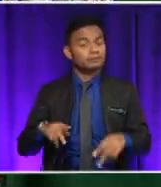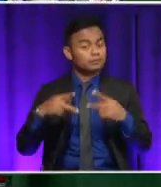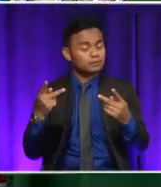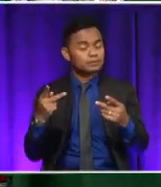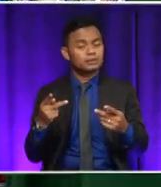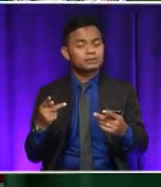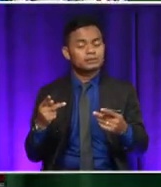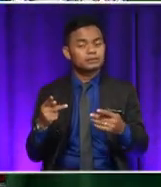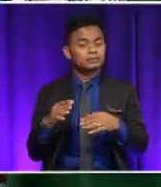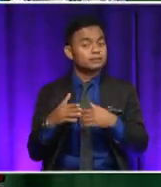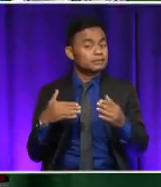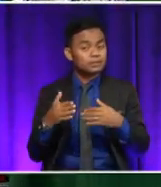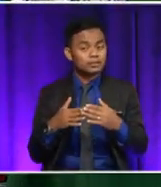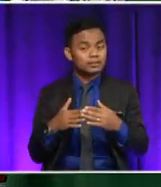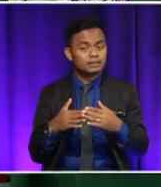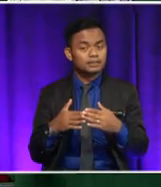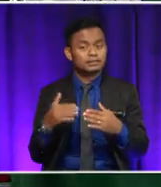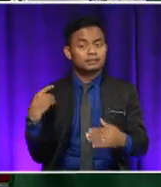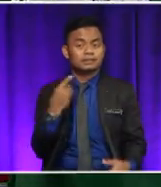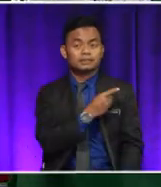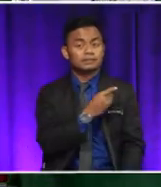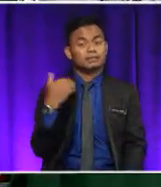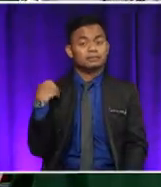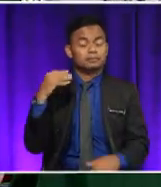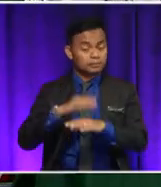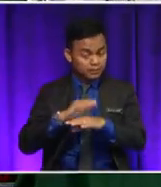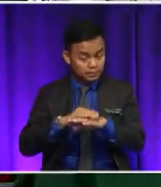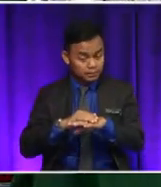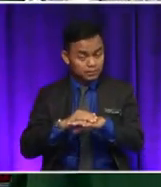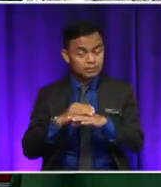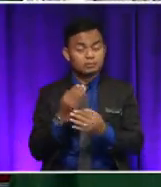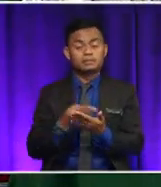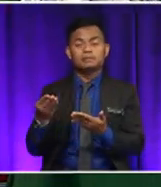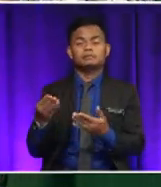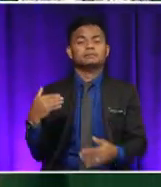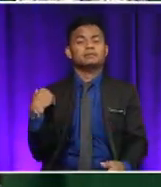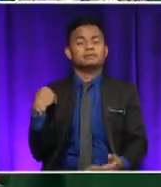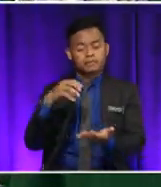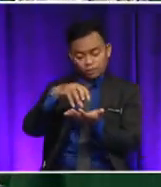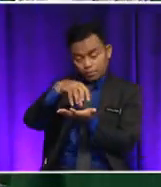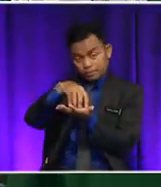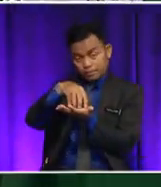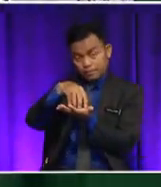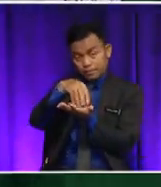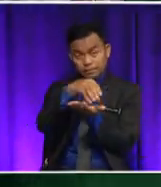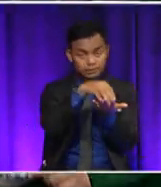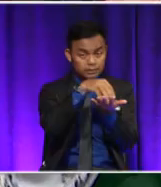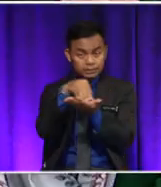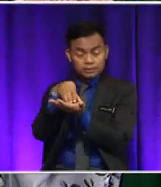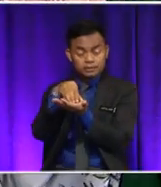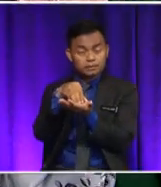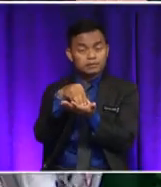not. Well, we have the equipment ready here. You have the compass? I have a compass there. There's a hat here. Do you think we